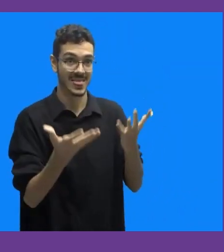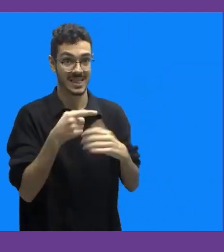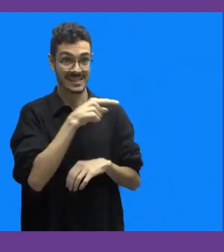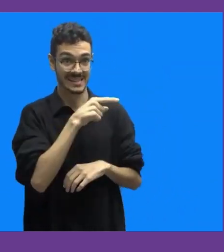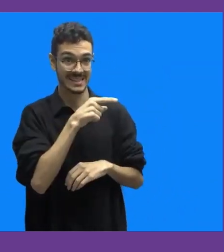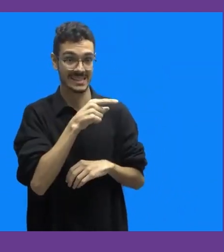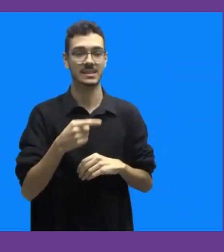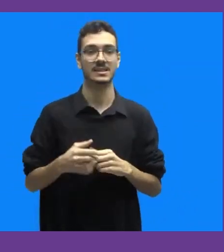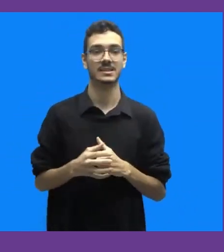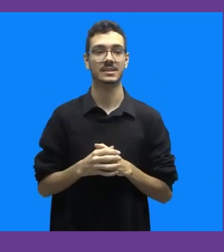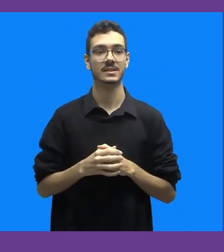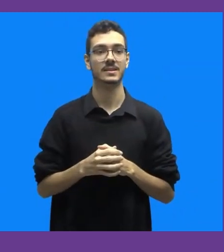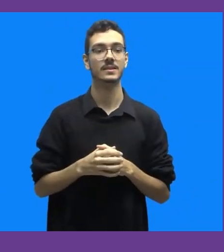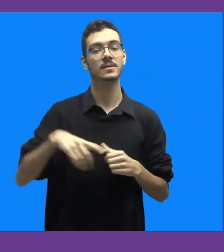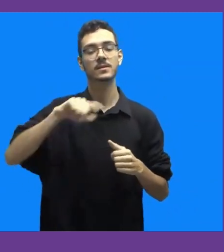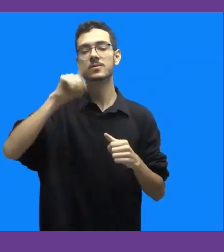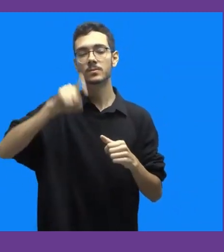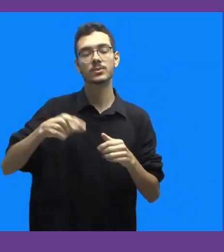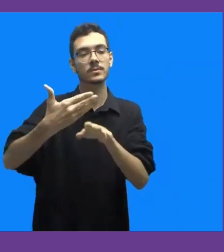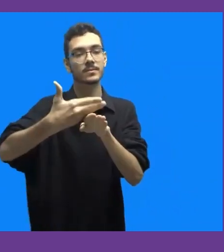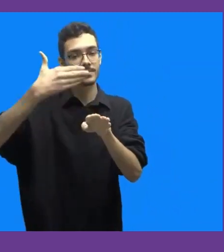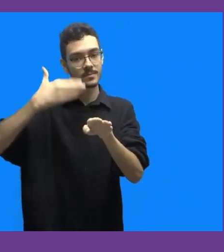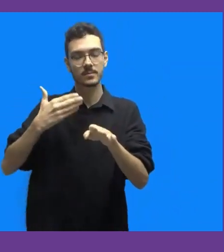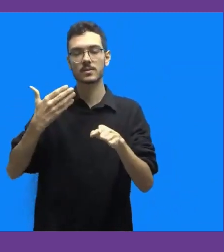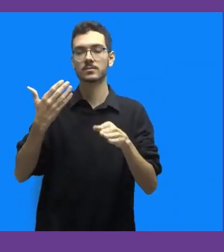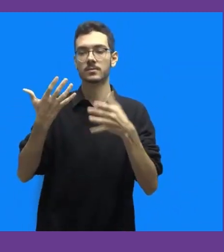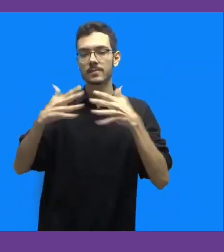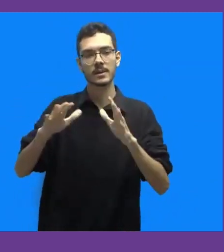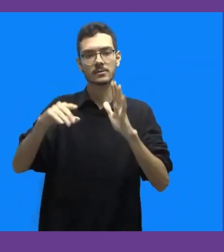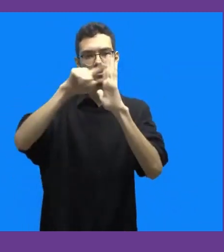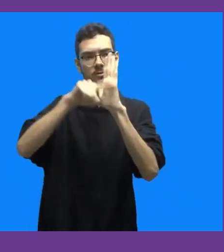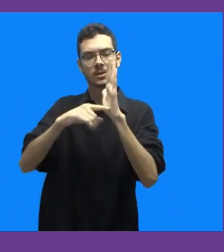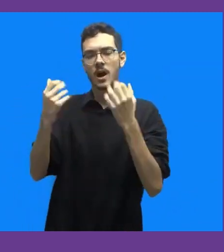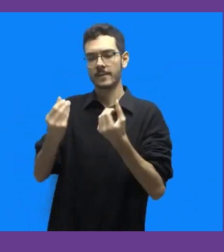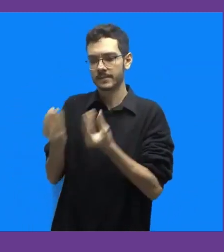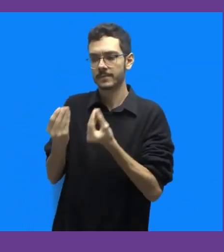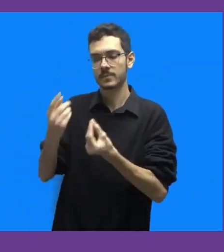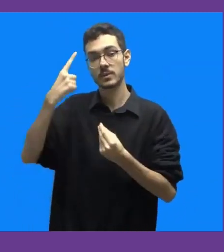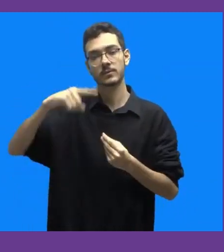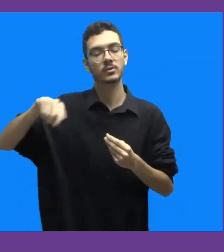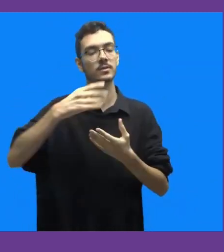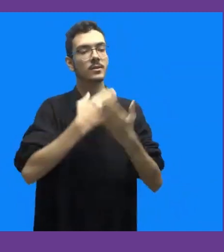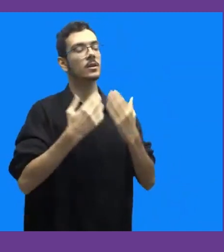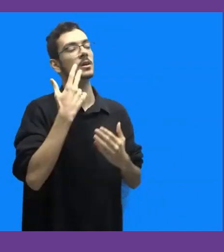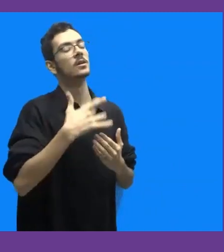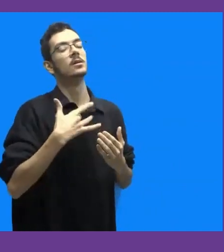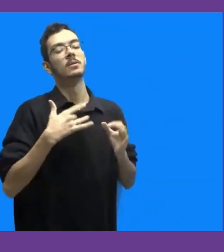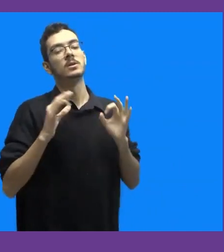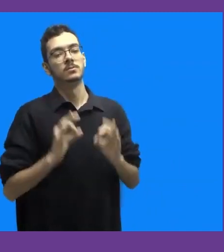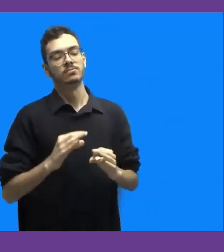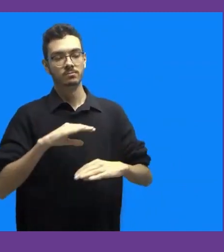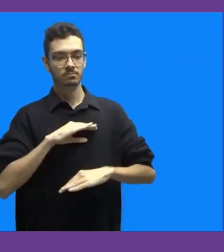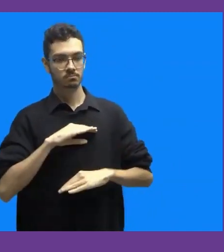make students more confident on what they were going to find. And that was a very interesting thing. Of course, it's